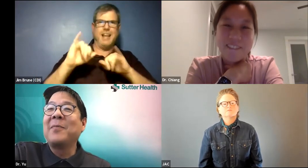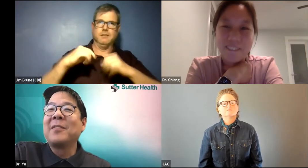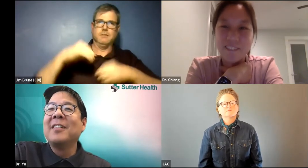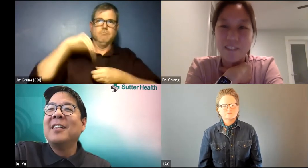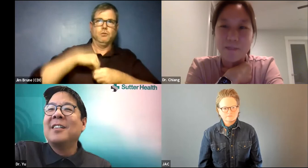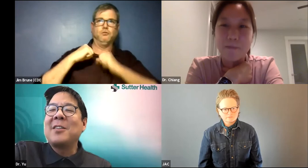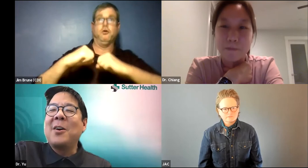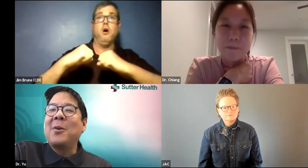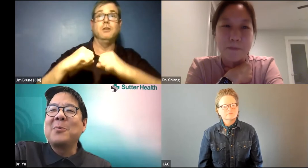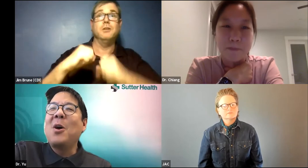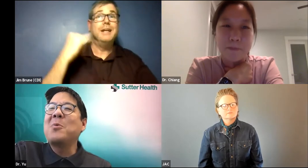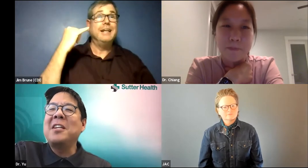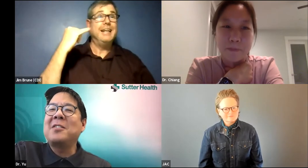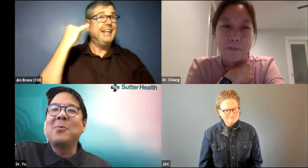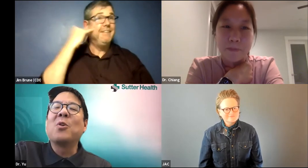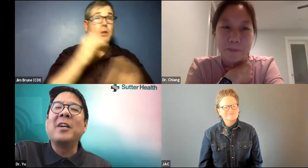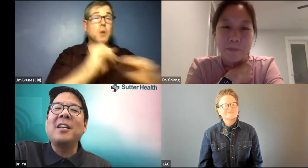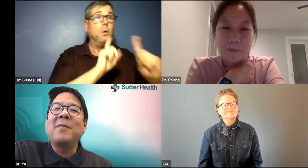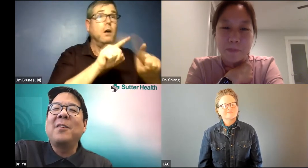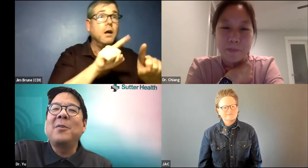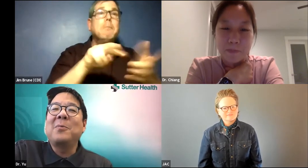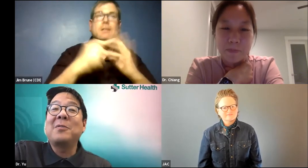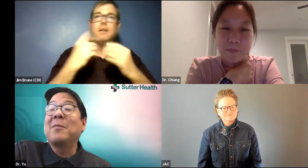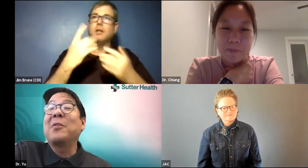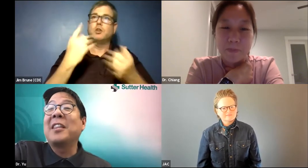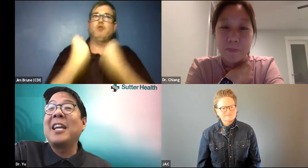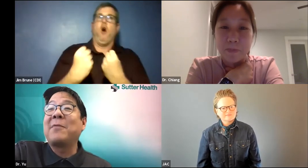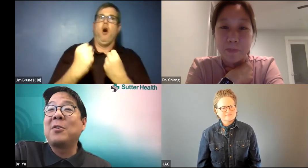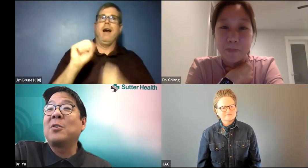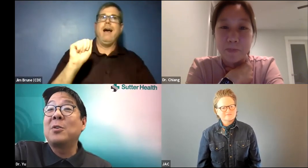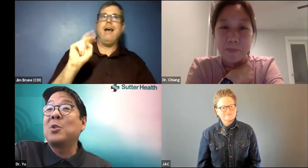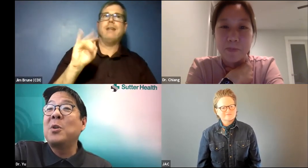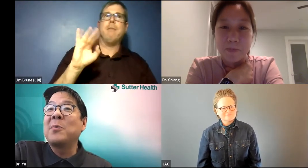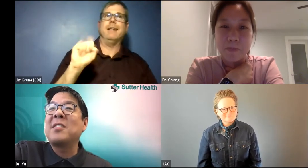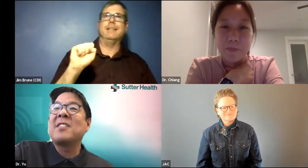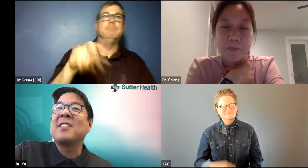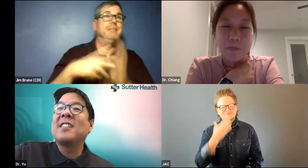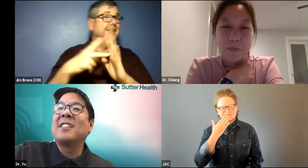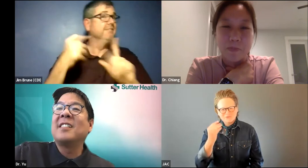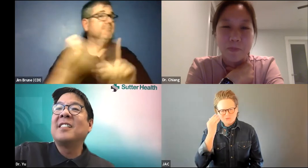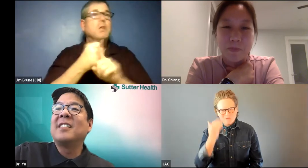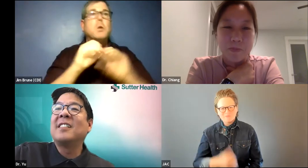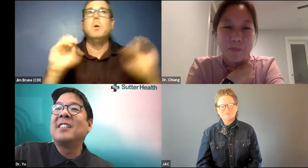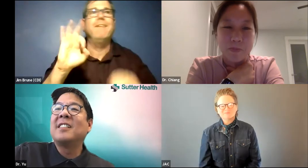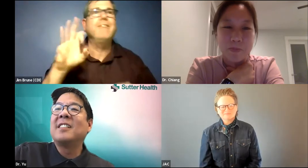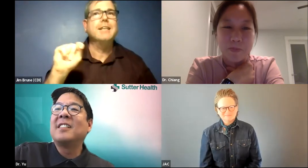thing. So no need to worry if you don't feel a thing after your 2 doses.